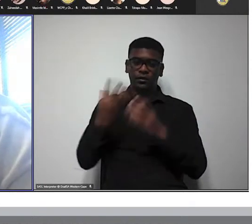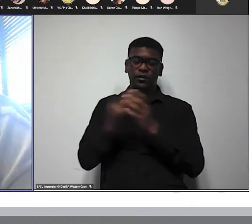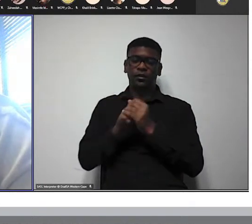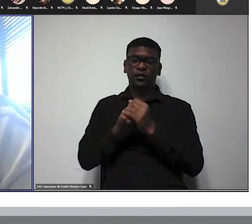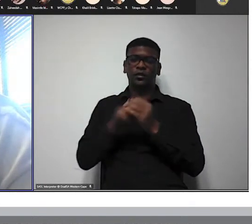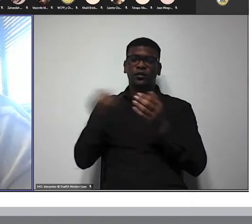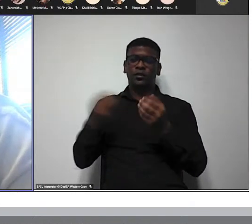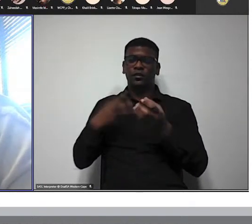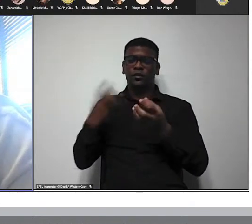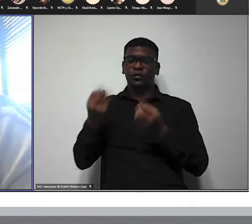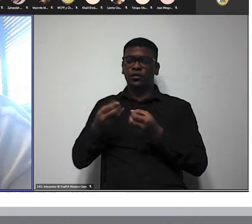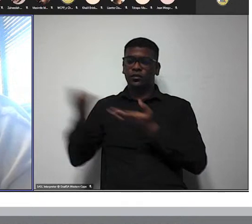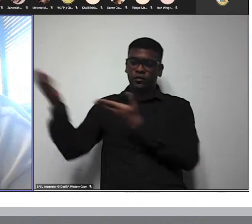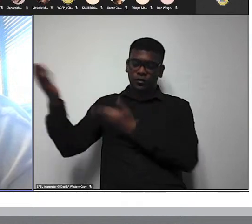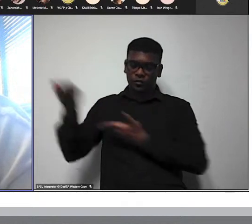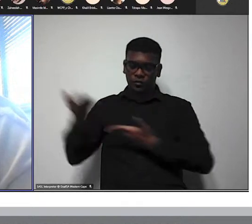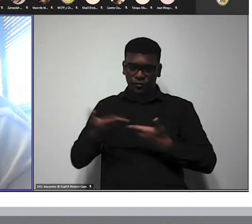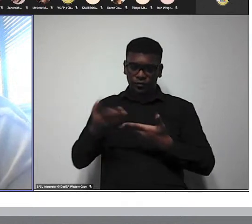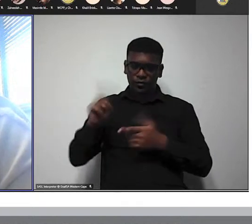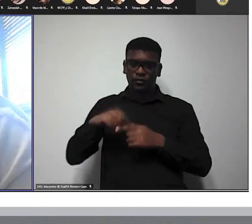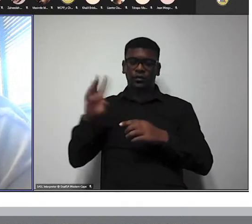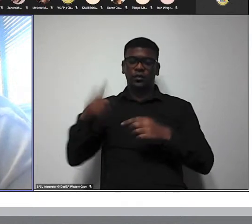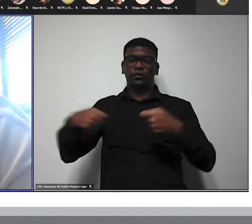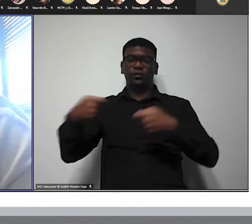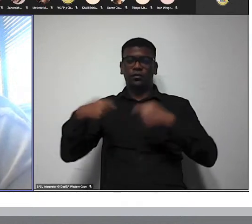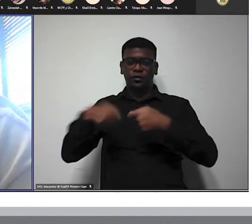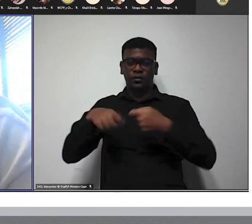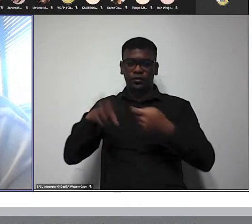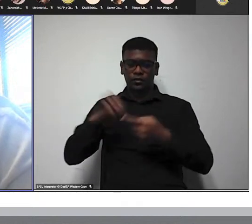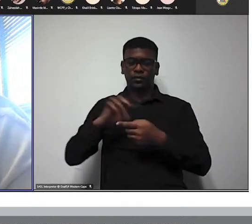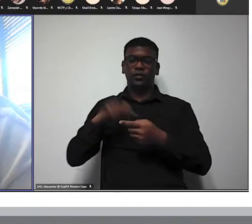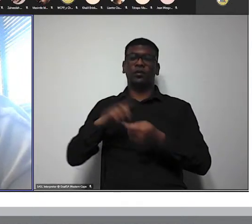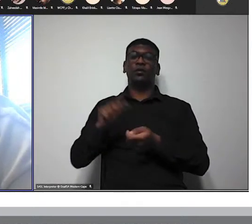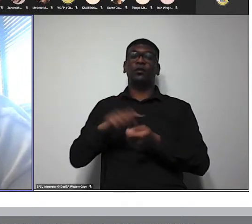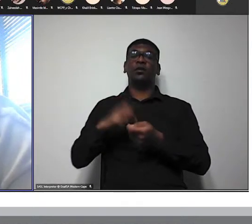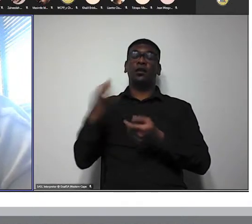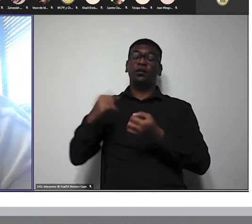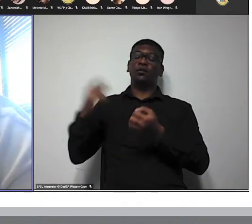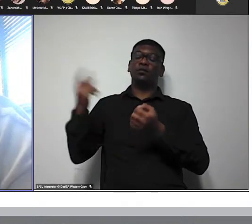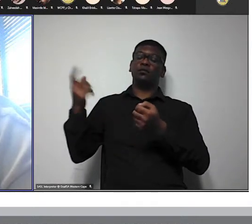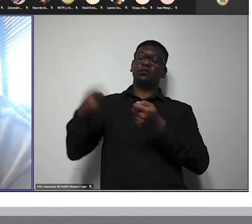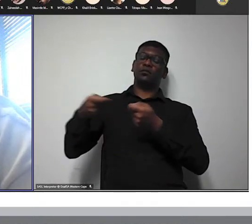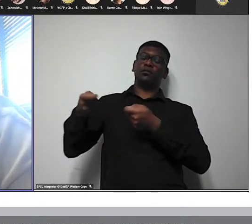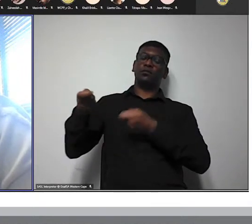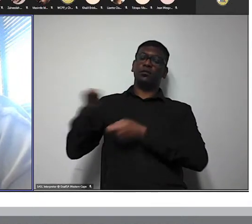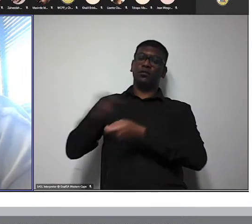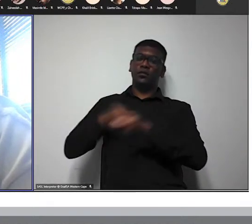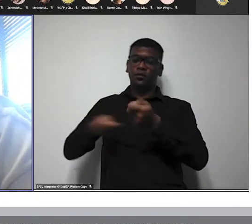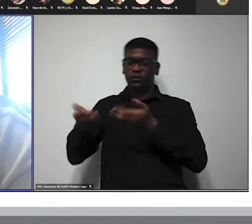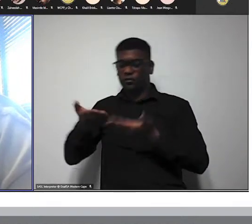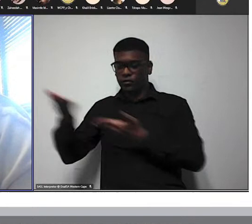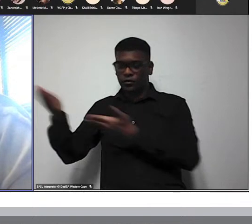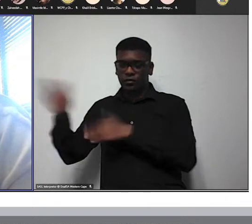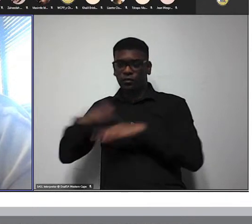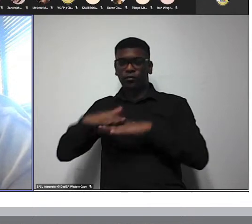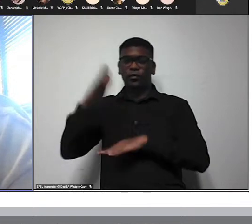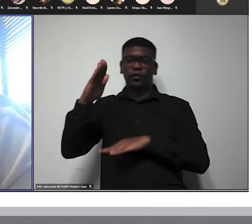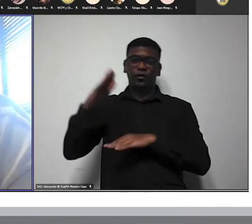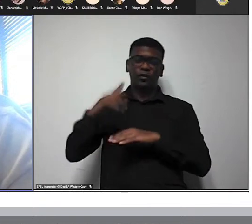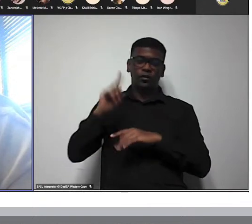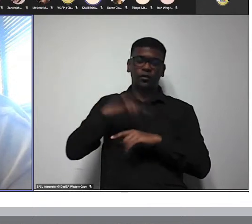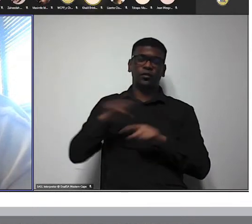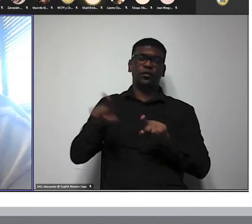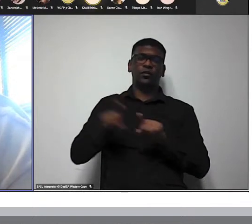importers or your markets, then they actually tend to import more from you. But also from a